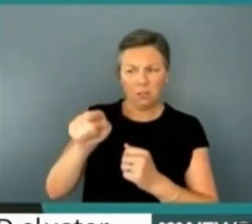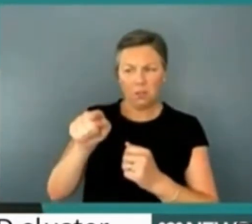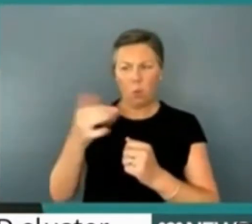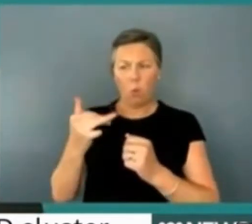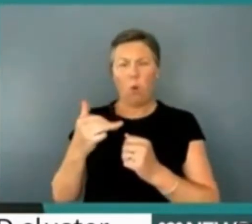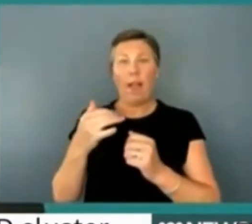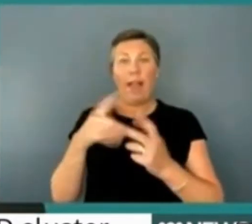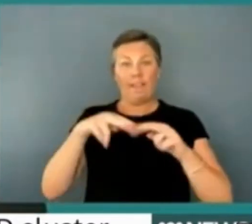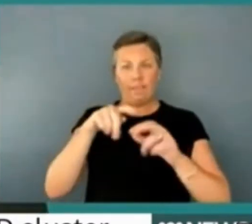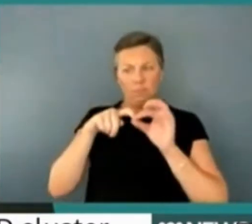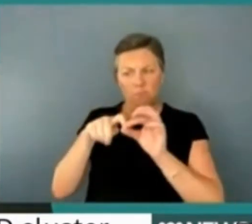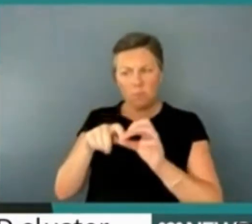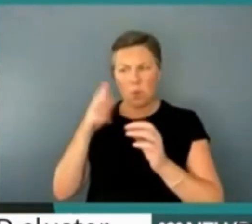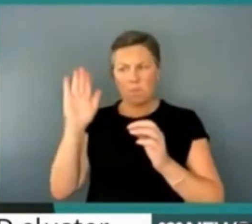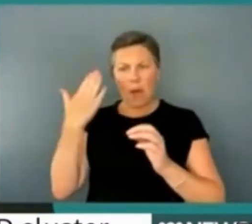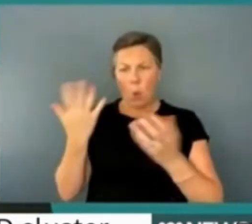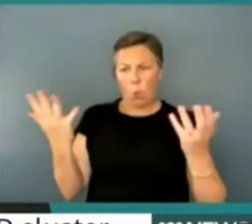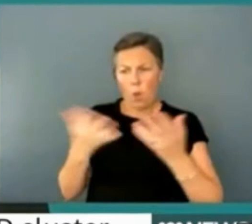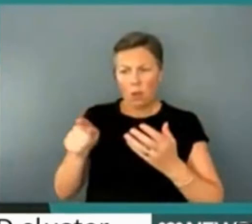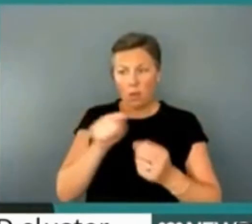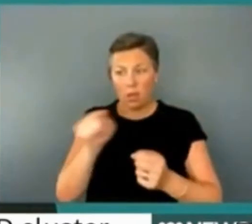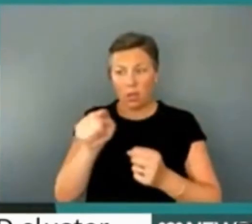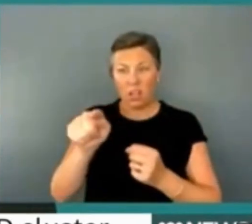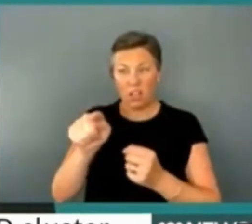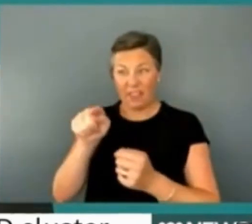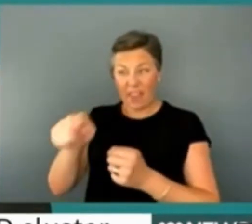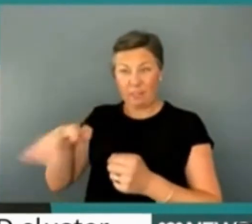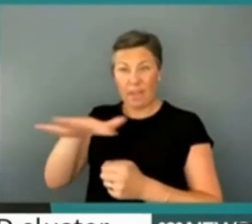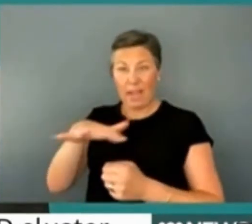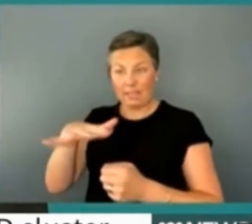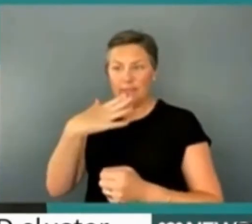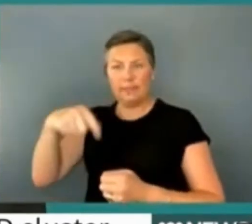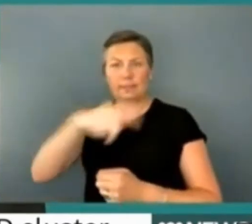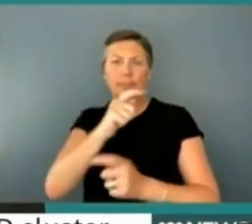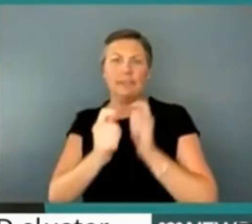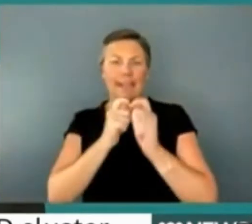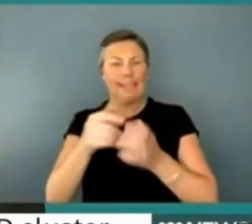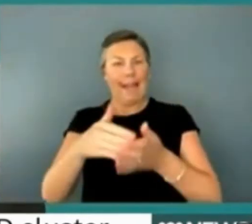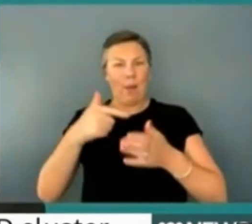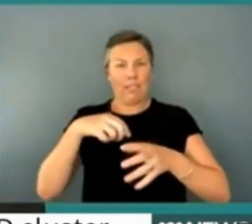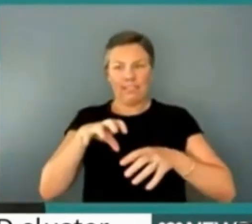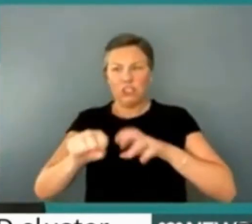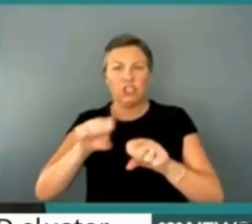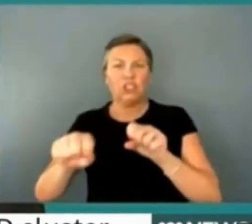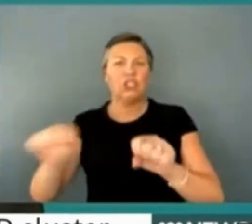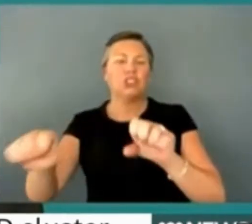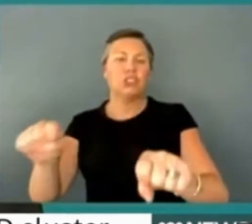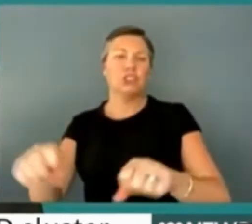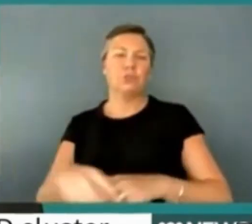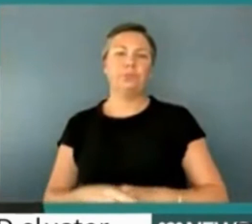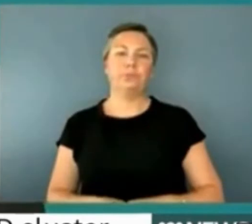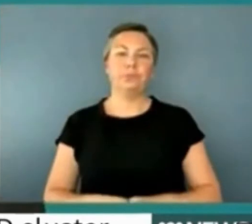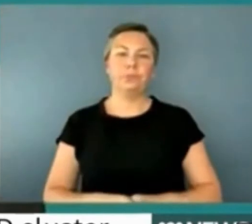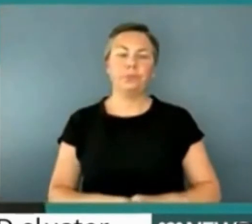has this disease, get tested. That's how we know where this virus is and where it might be spreading.